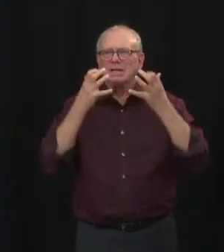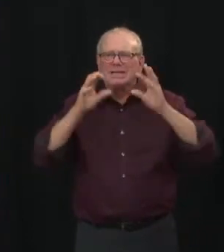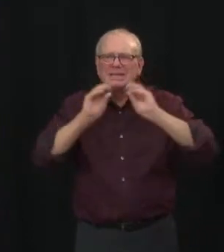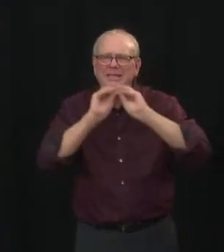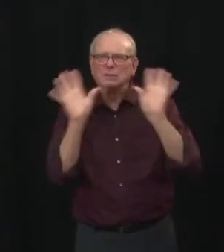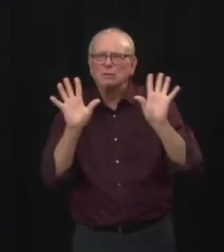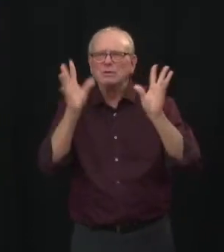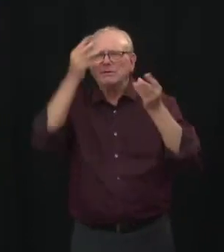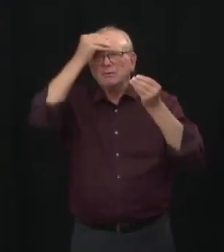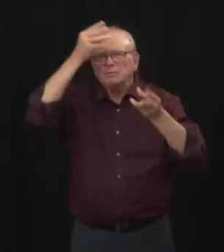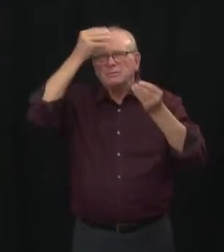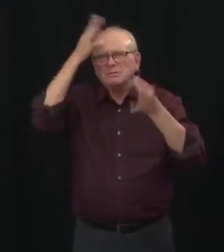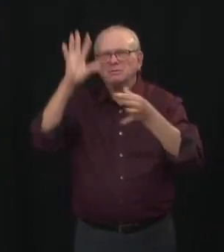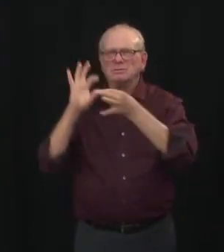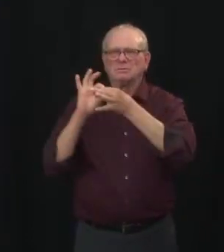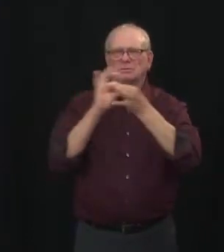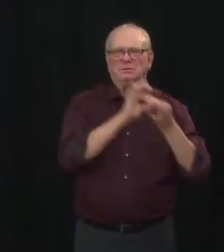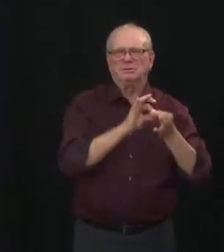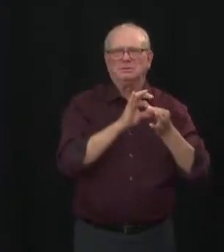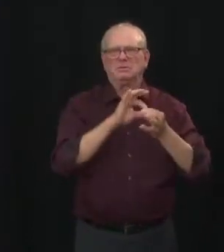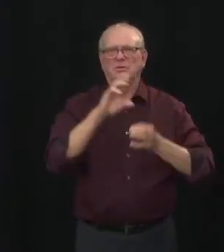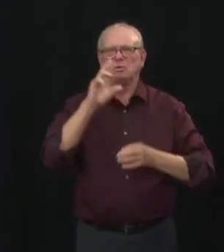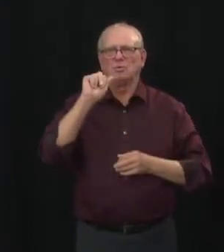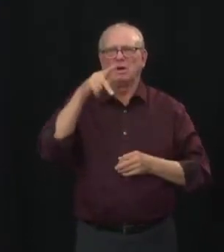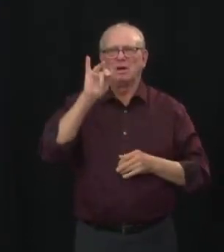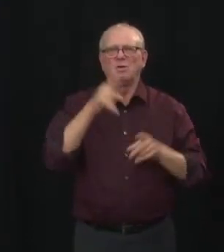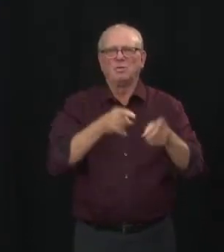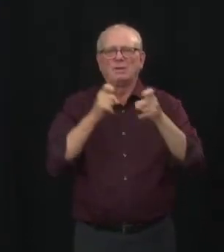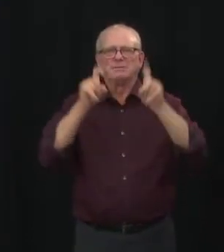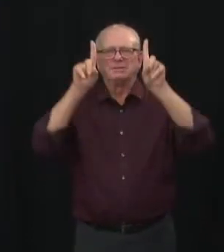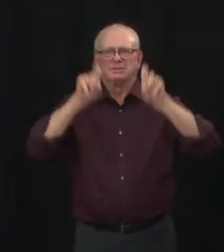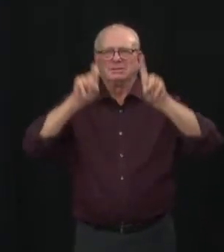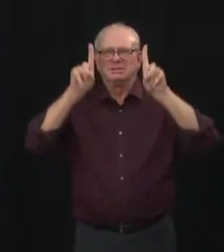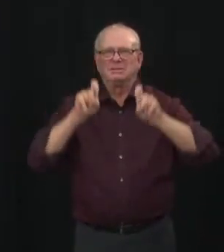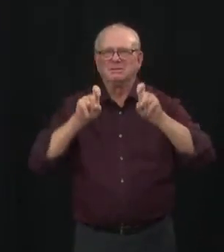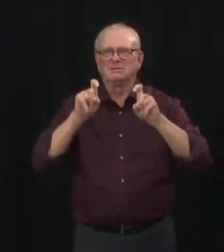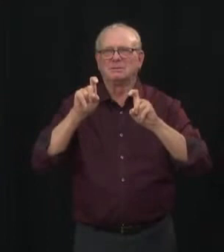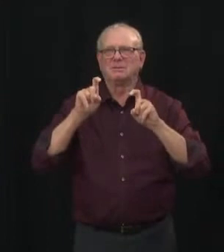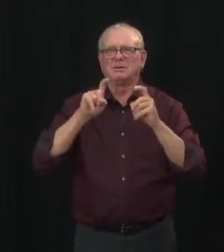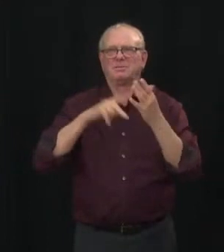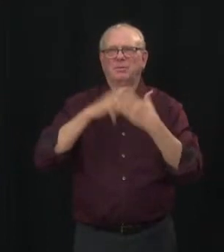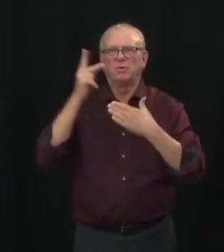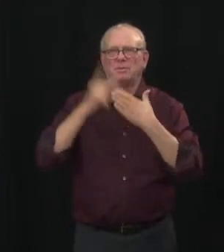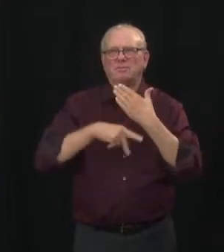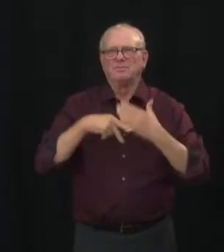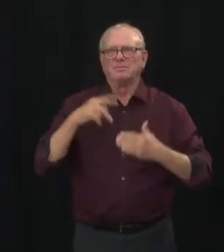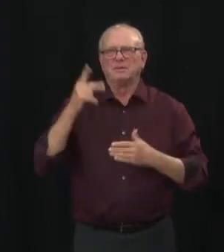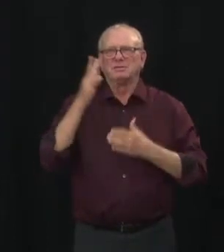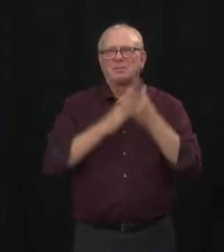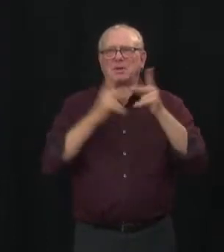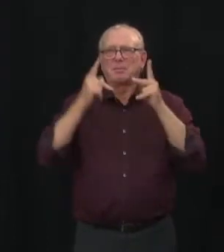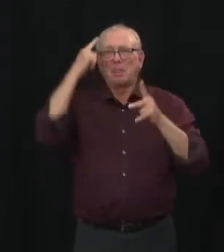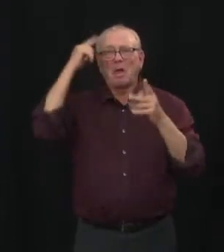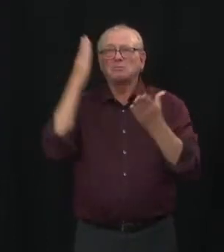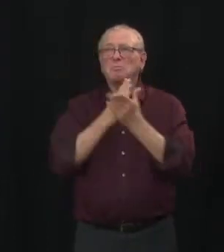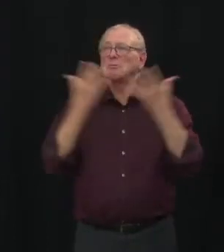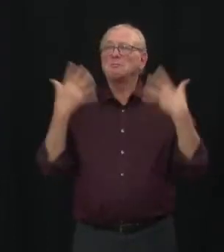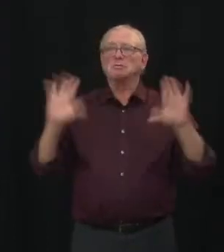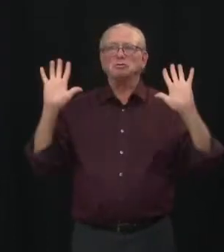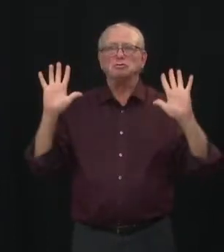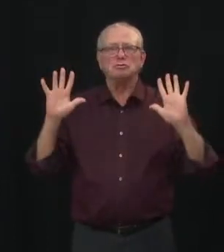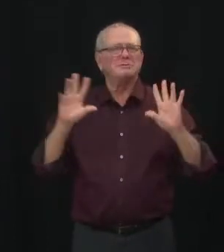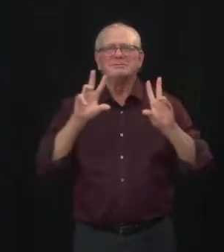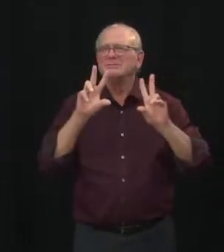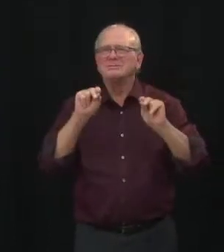an end at Alberta's pharmacies. These rumors are not correct. Free rapid tests continue to be available to